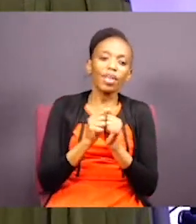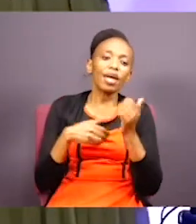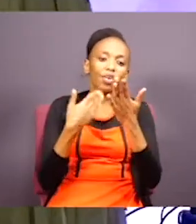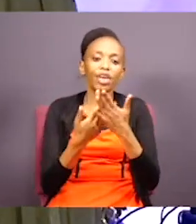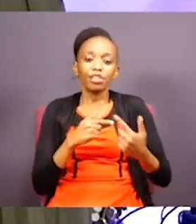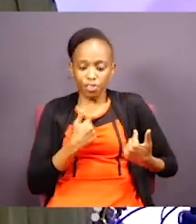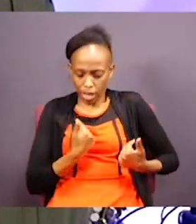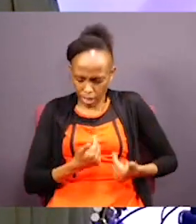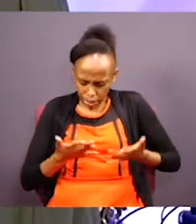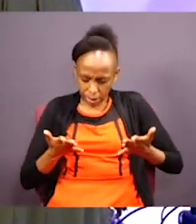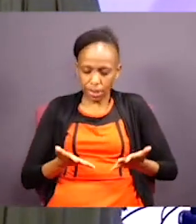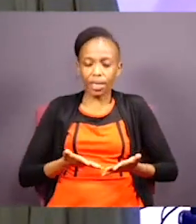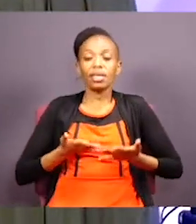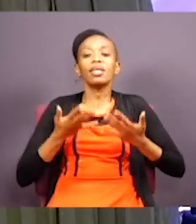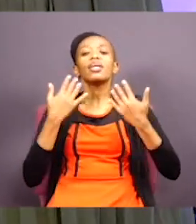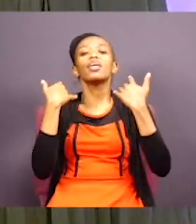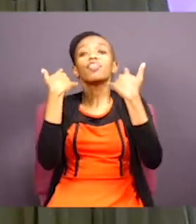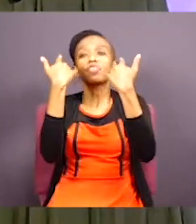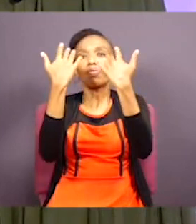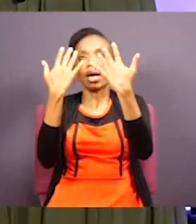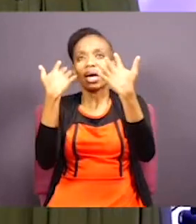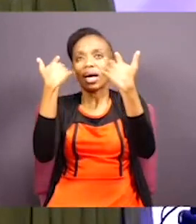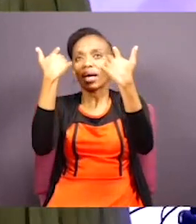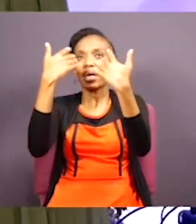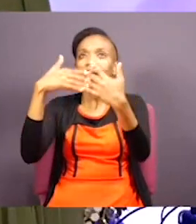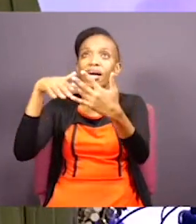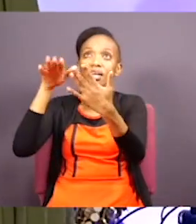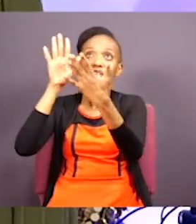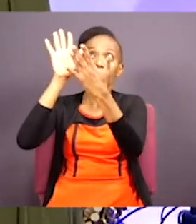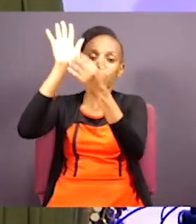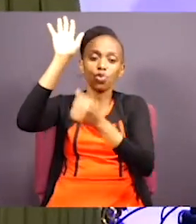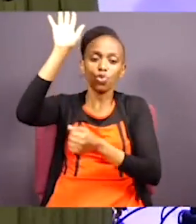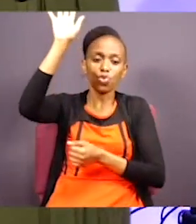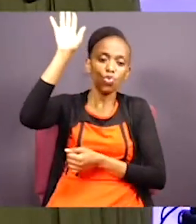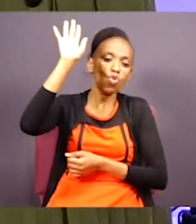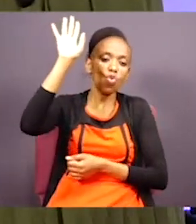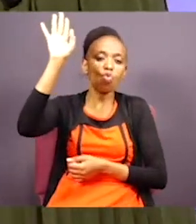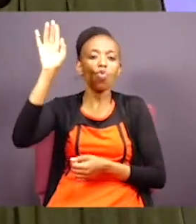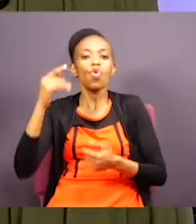With a grateful heart, I lift my hands to you,